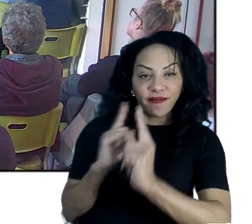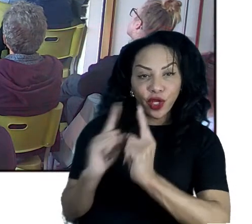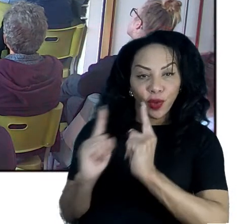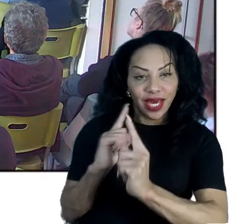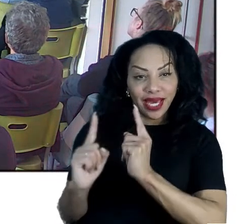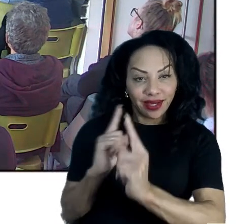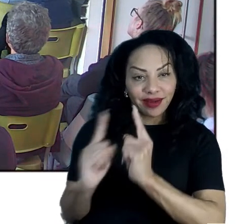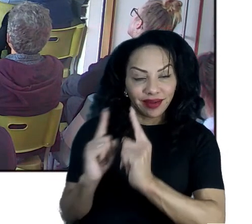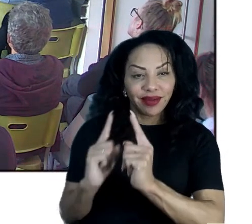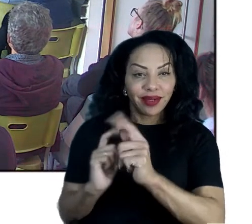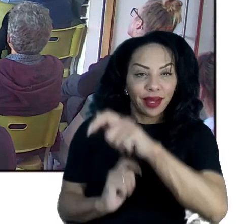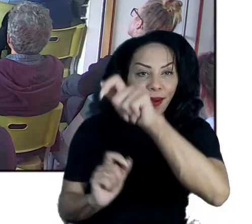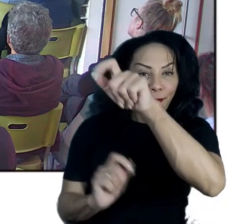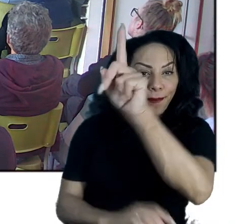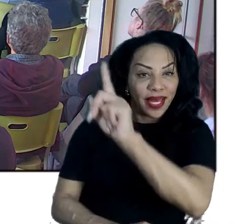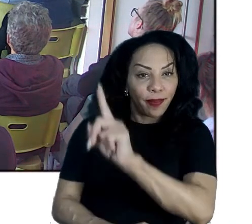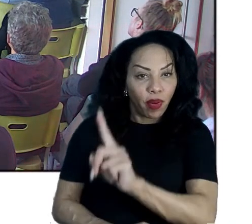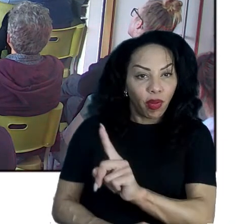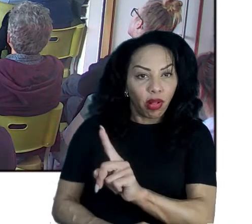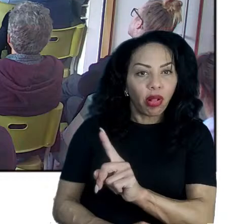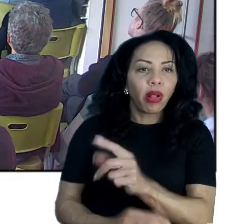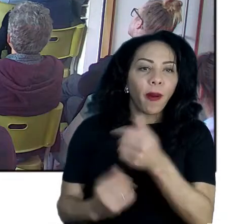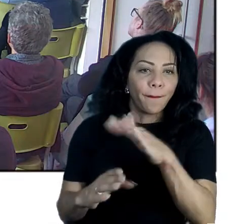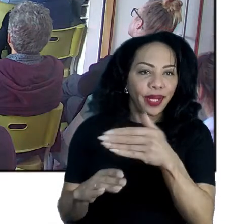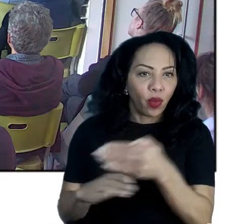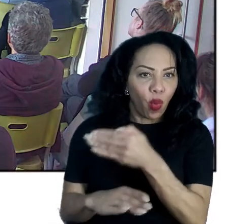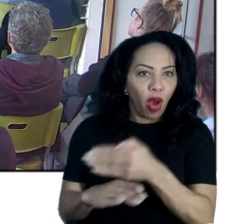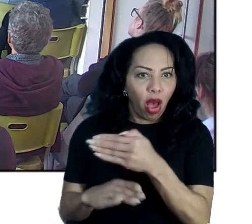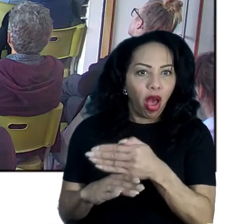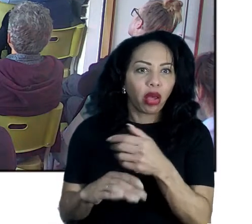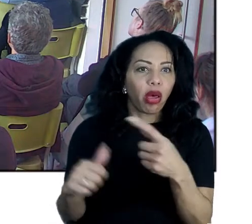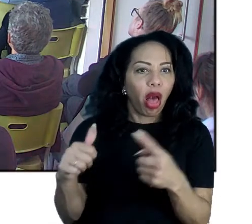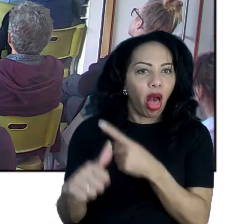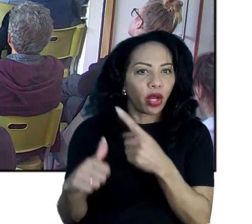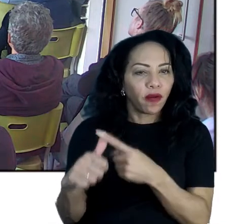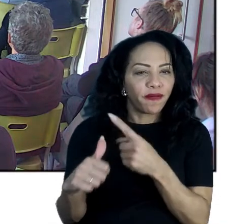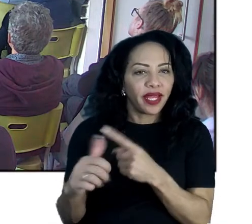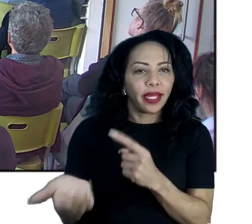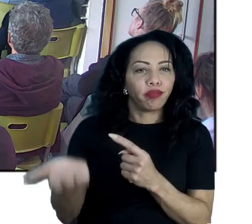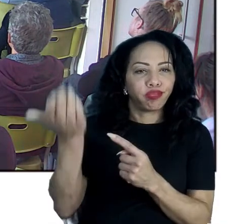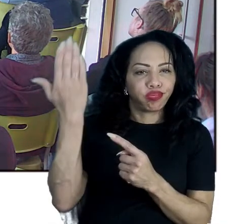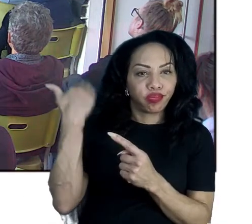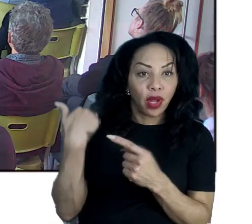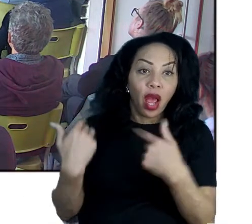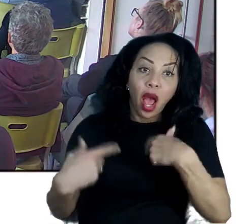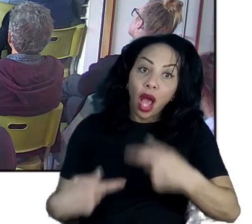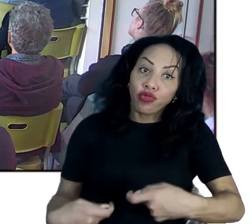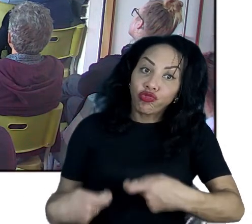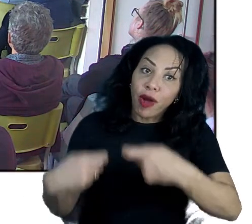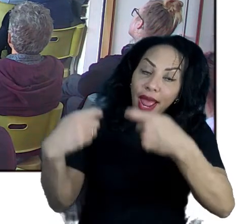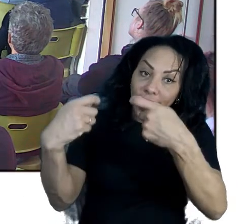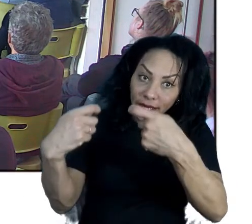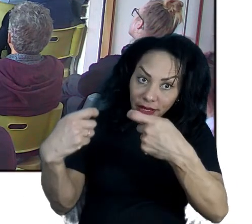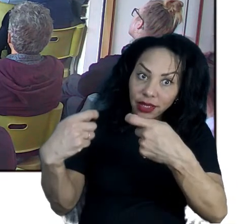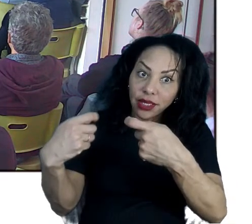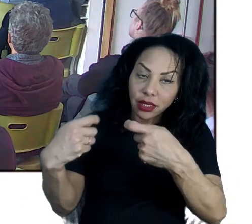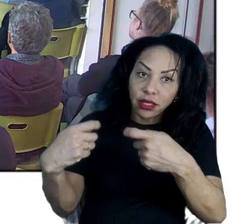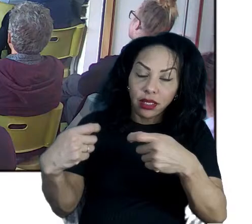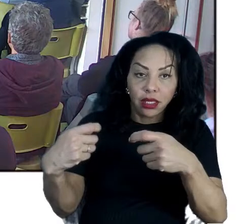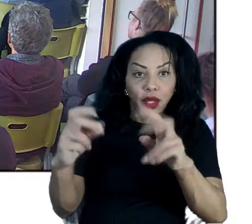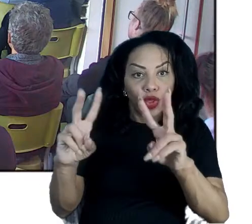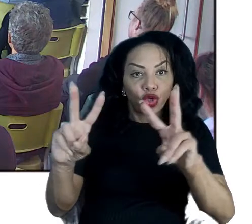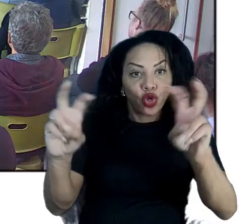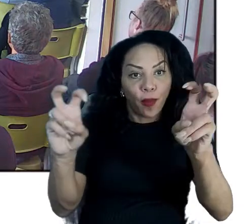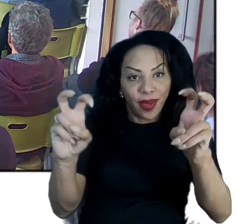when I did, and I've raised the kind of topic of technology a little bit, but also it comes up in